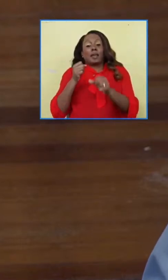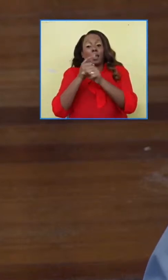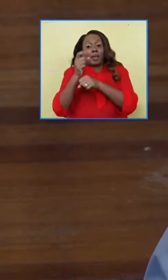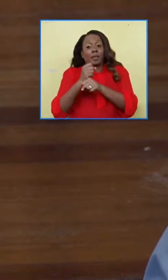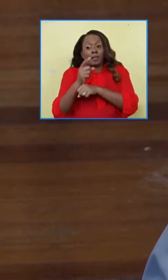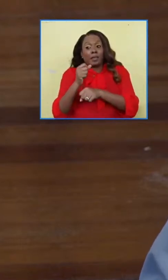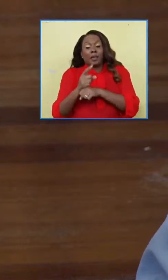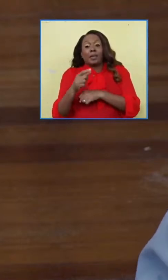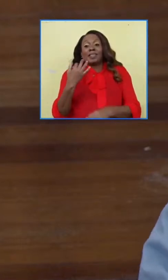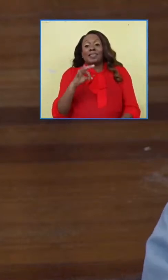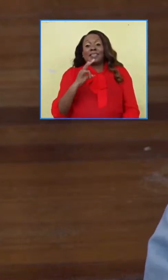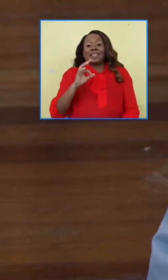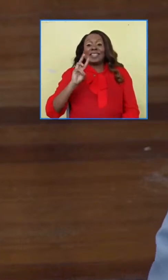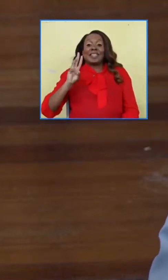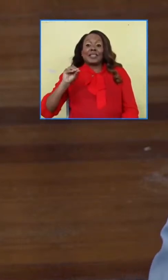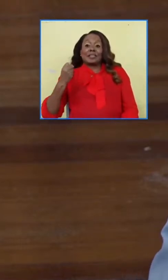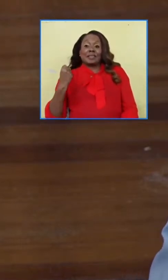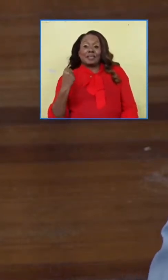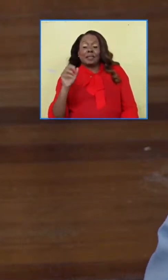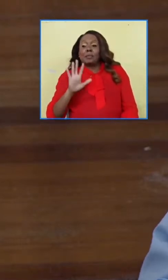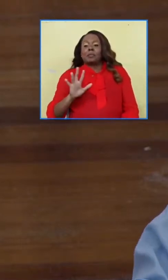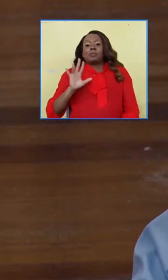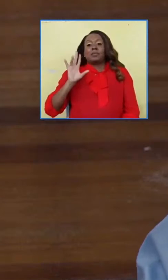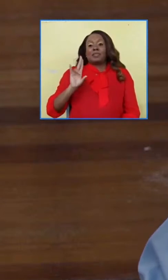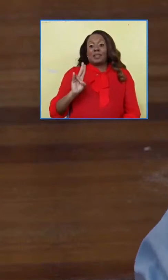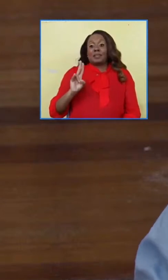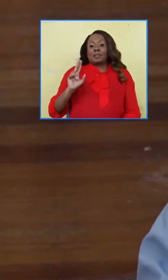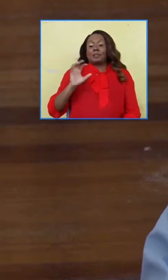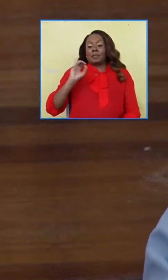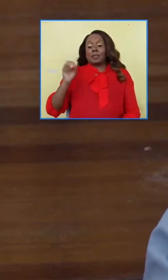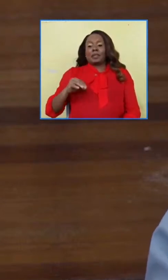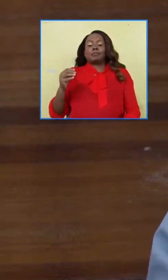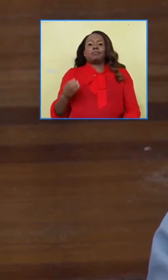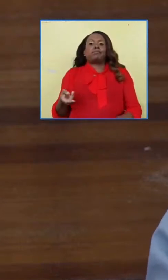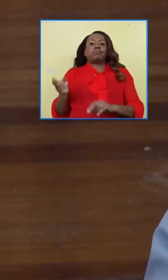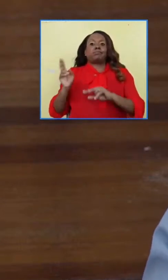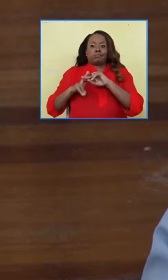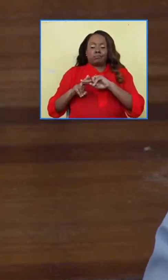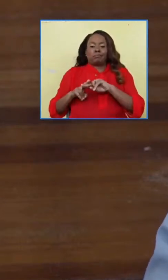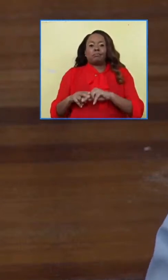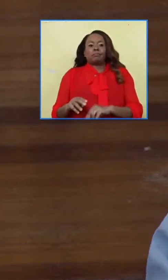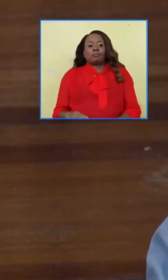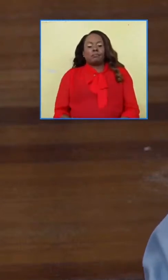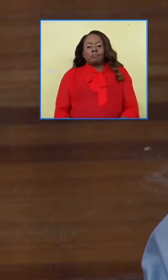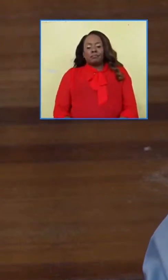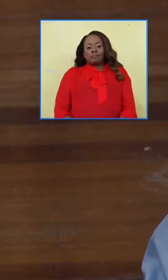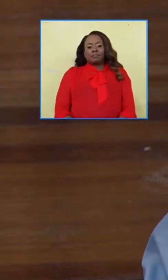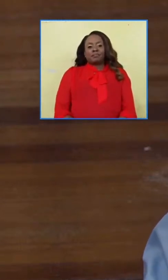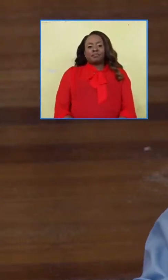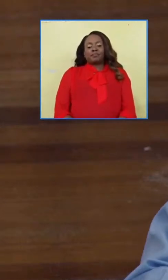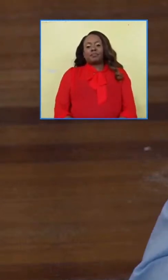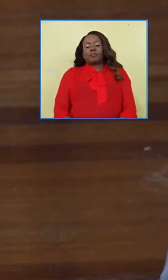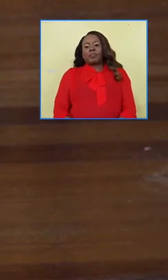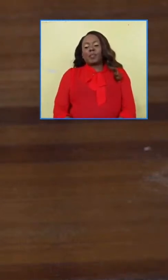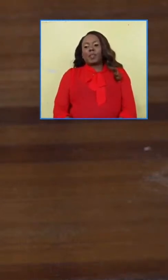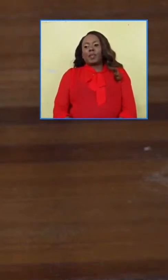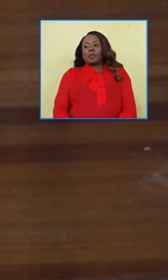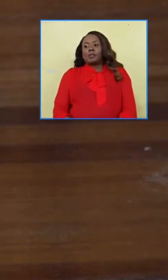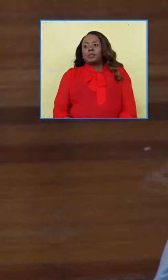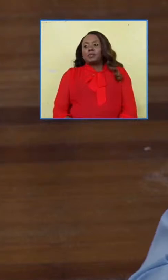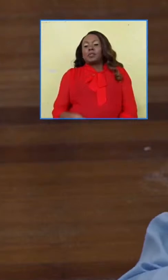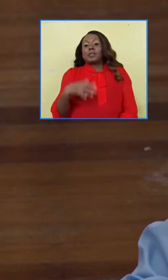of the 1960s, it was nearly 7%. So when this house that the NIS was built